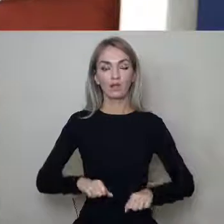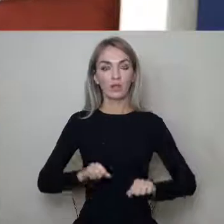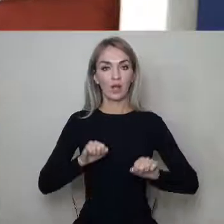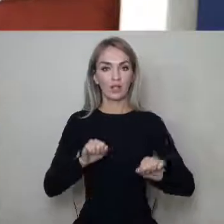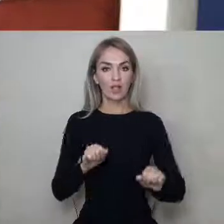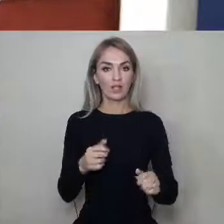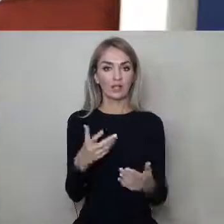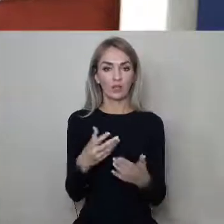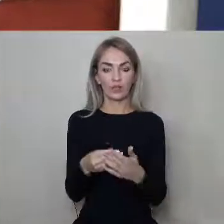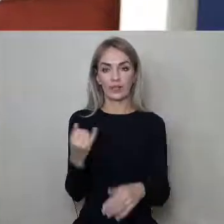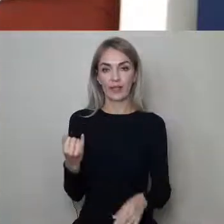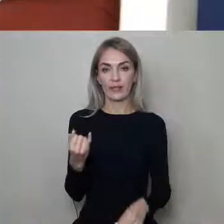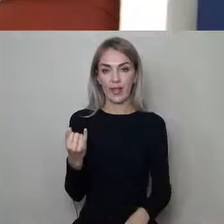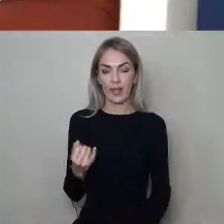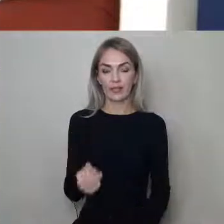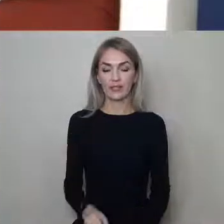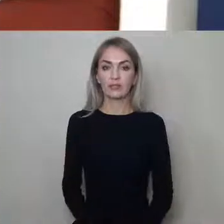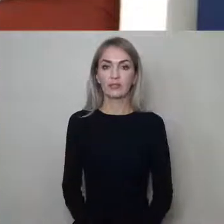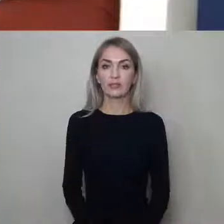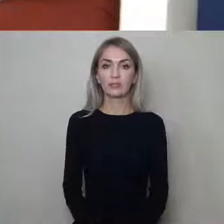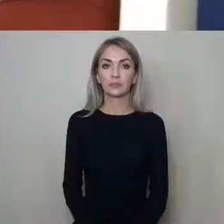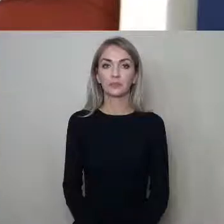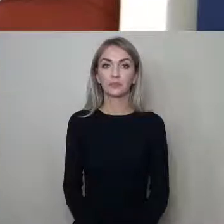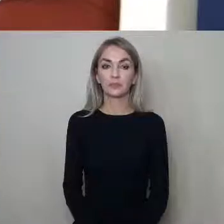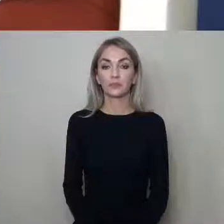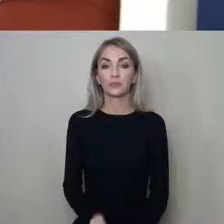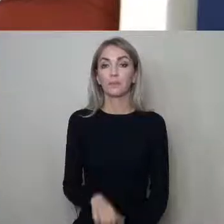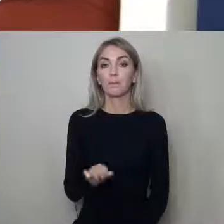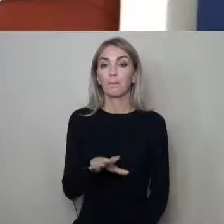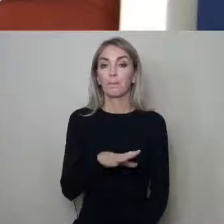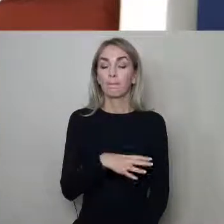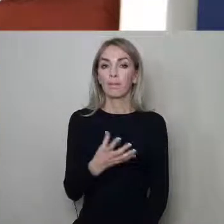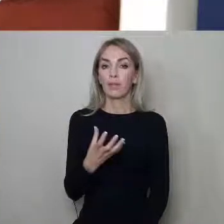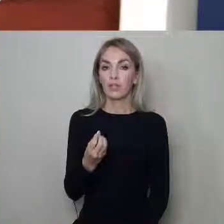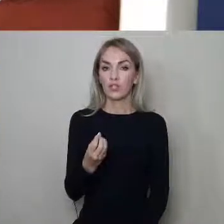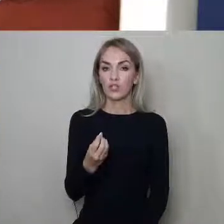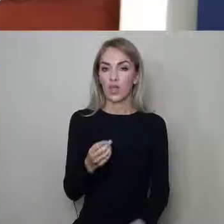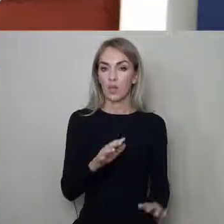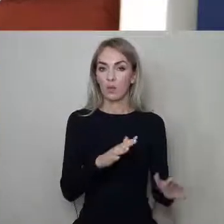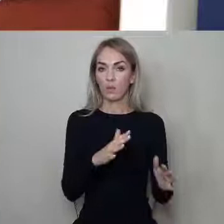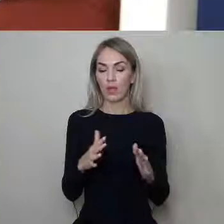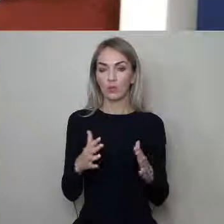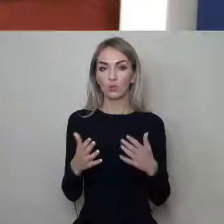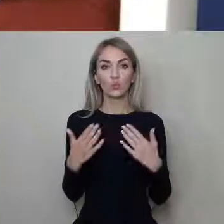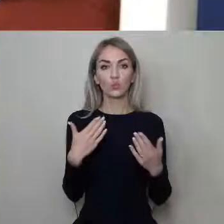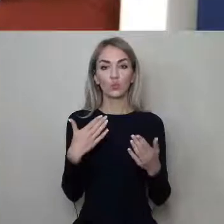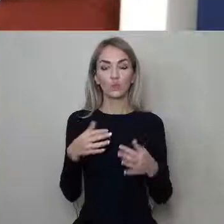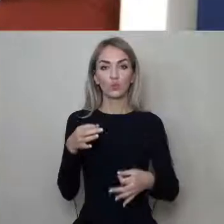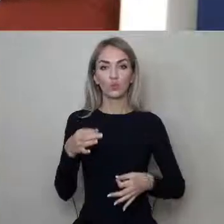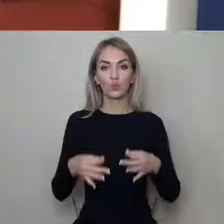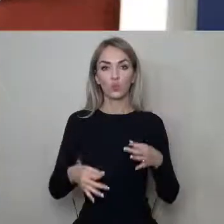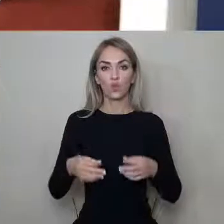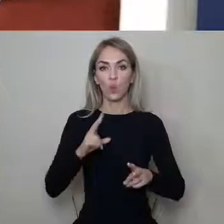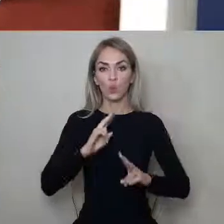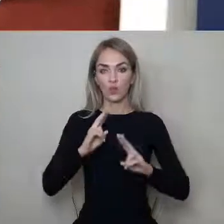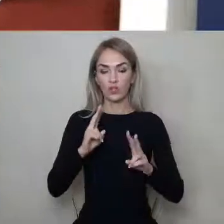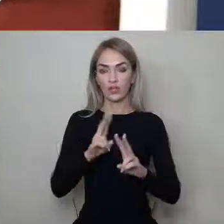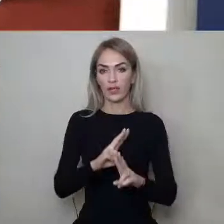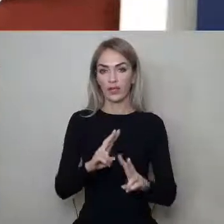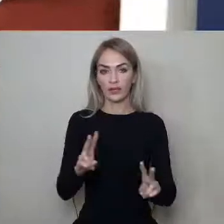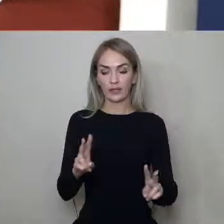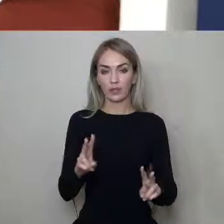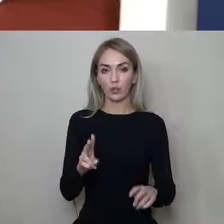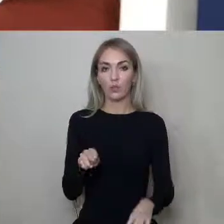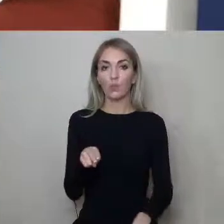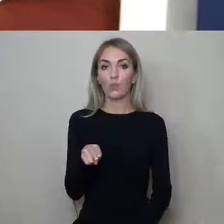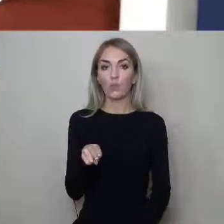you need to meet that deadline not to lose an opportunity to protect the right. Some other things as